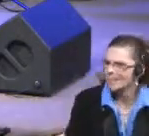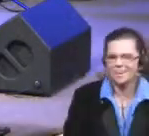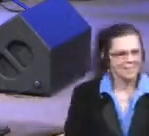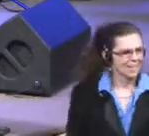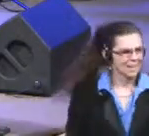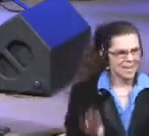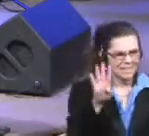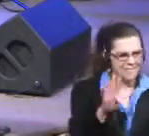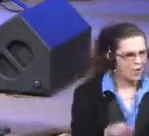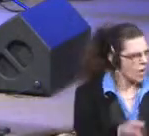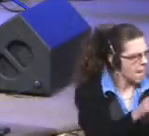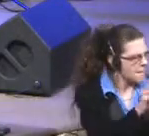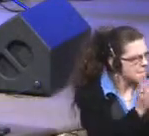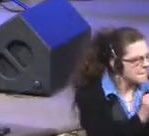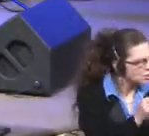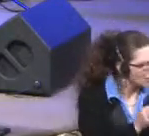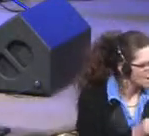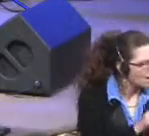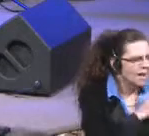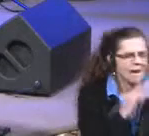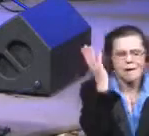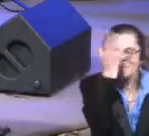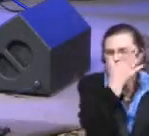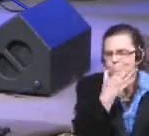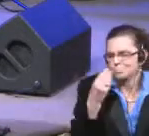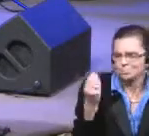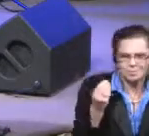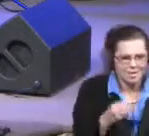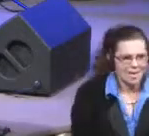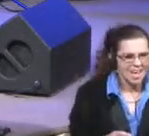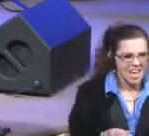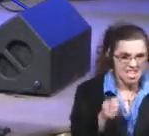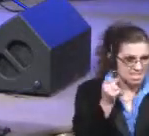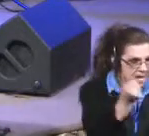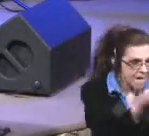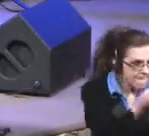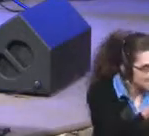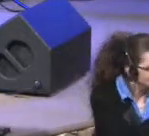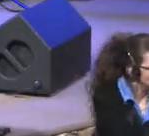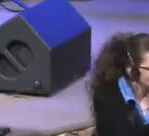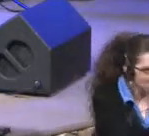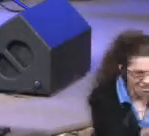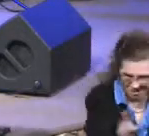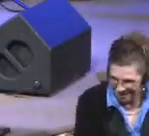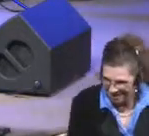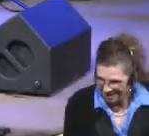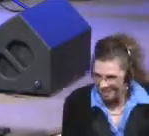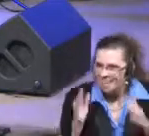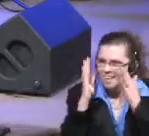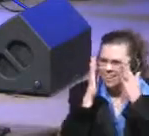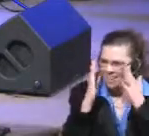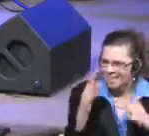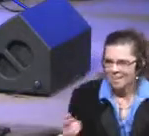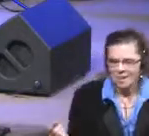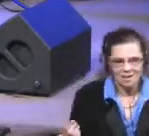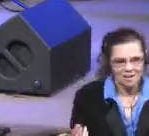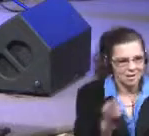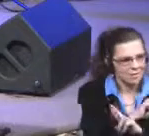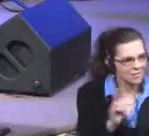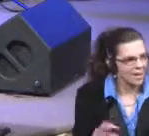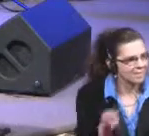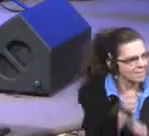foreign missionary. In Micah, he's a messenger of beautiful feet. In Nahum, he's the avenger of God's elect. In Habakkuk, he's God's evangelist crying, revive thy works in the